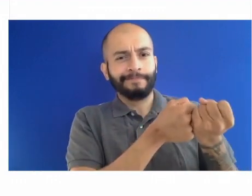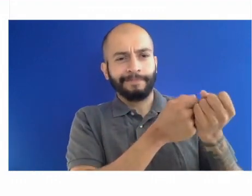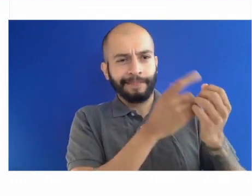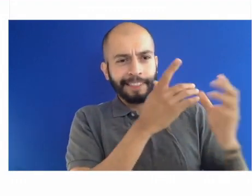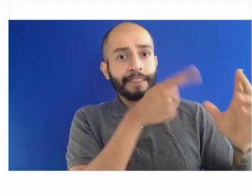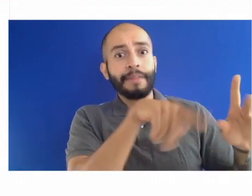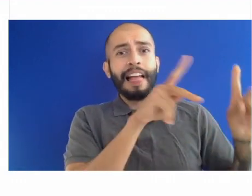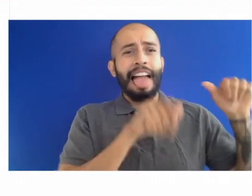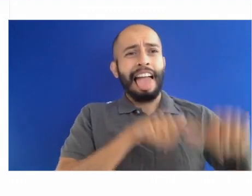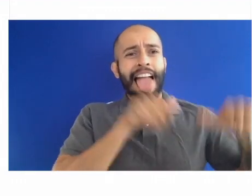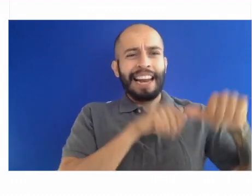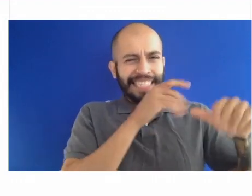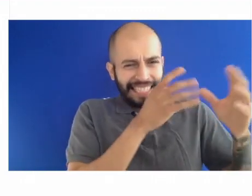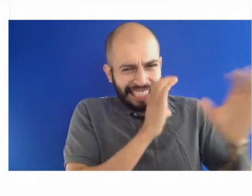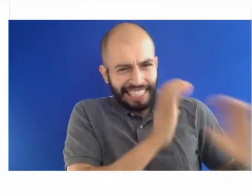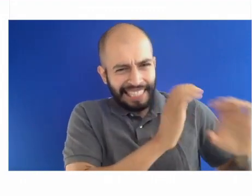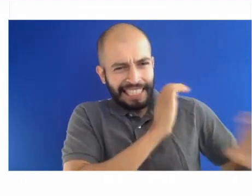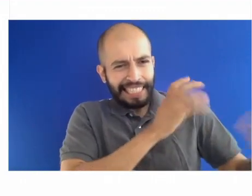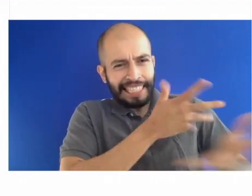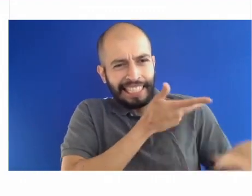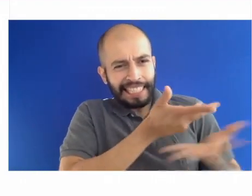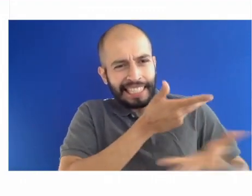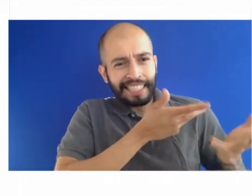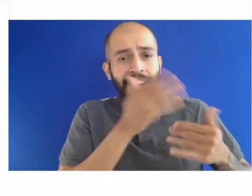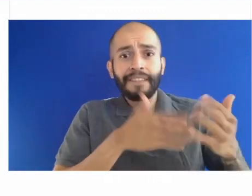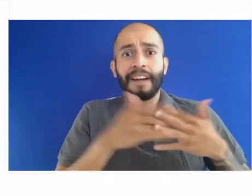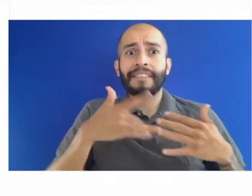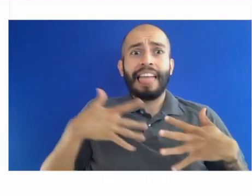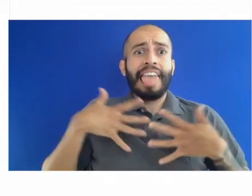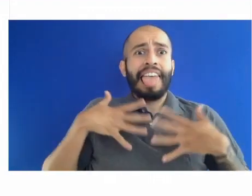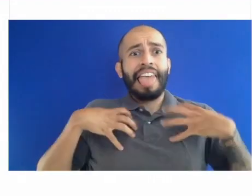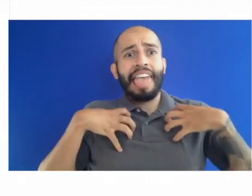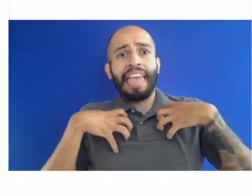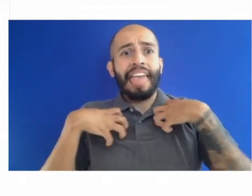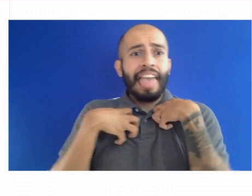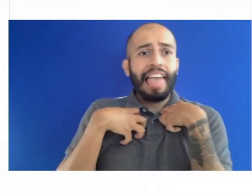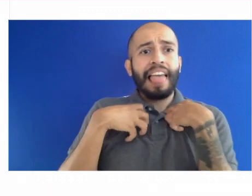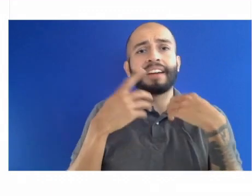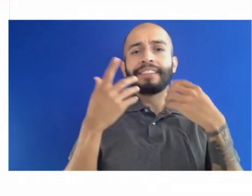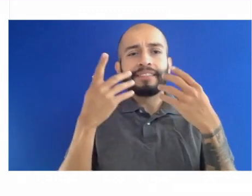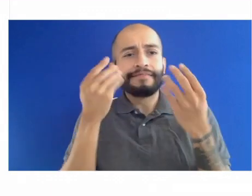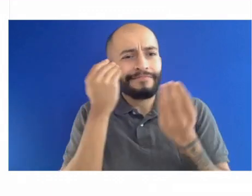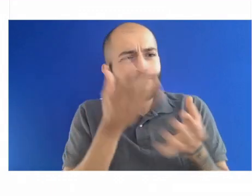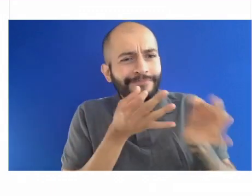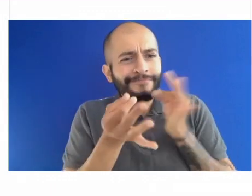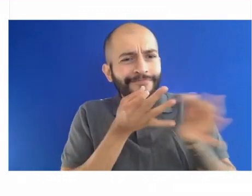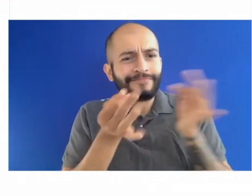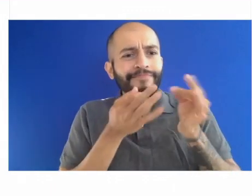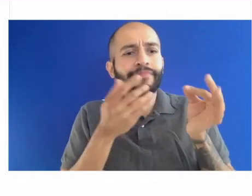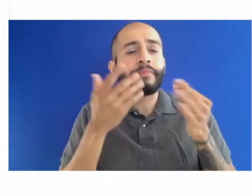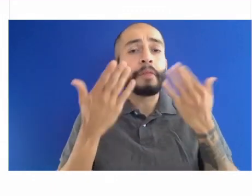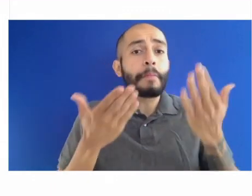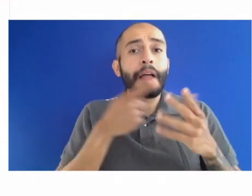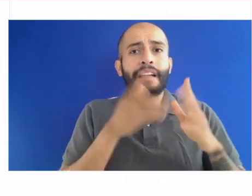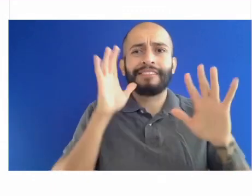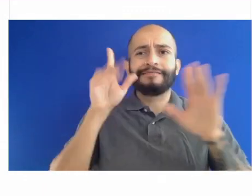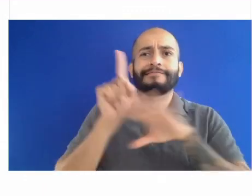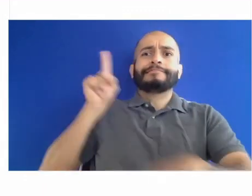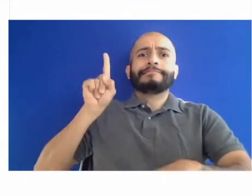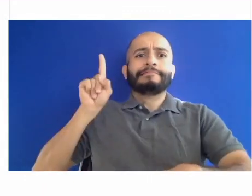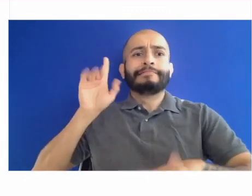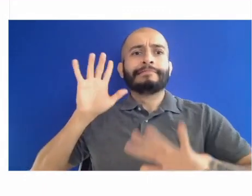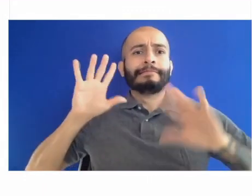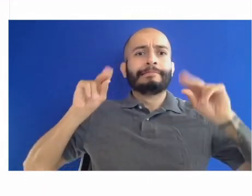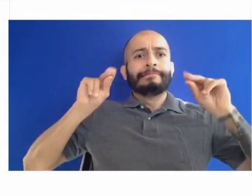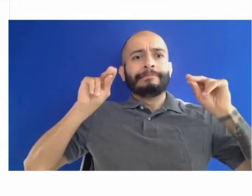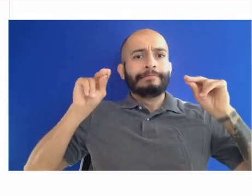just sort of step back and think, well, nobody knows? The answer is probably not, because if, let's say, the CDC doesn't tell